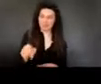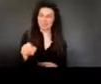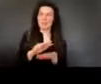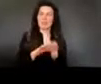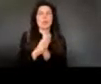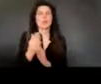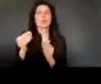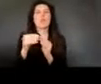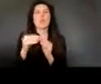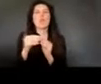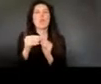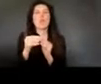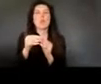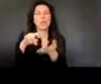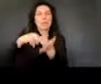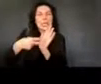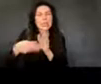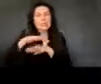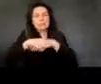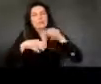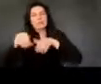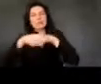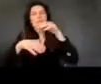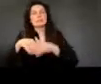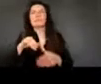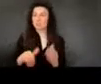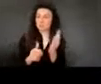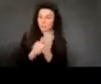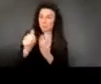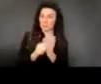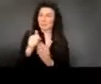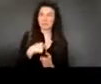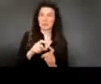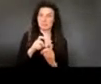themselves. And I guess my contribution to Refract speaks to this a bit.